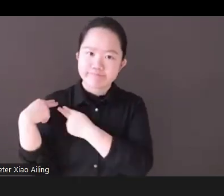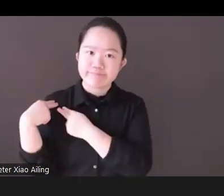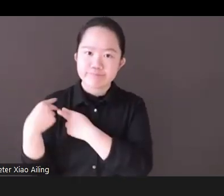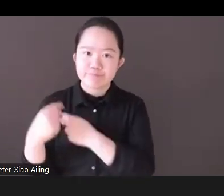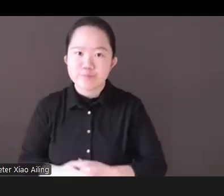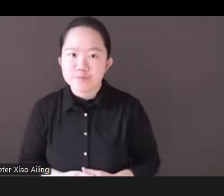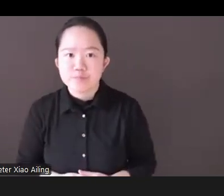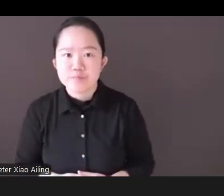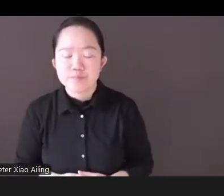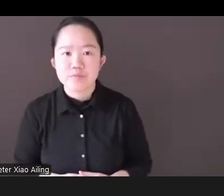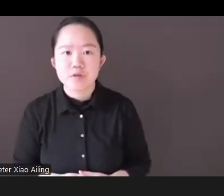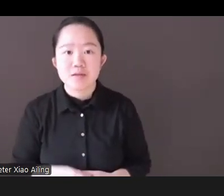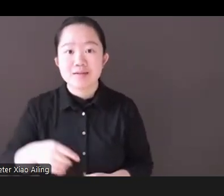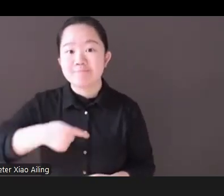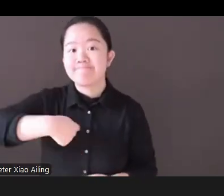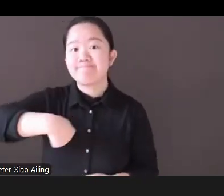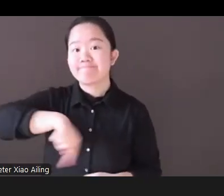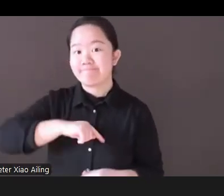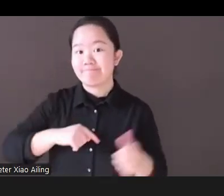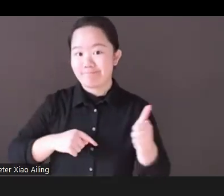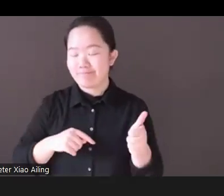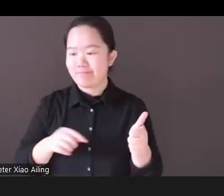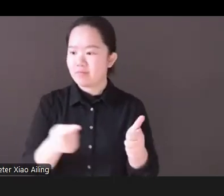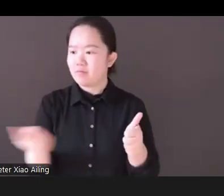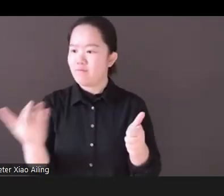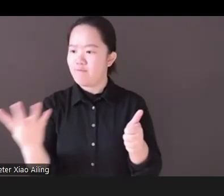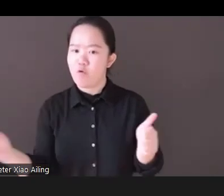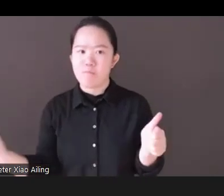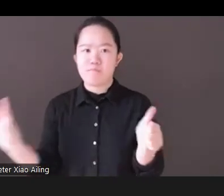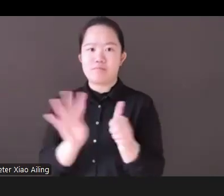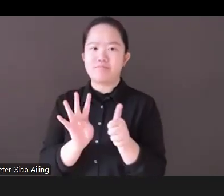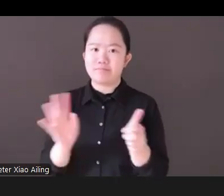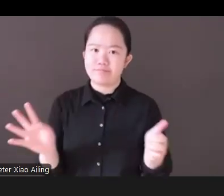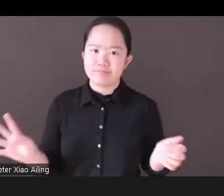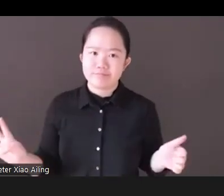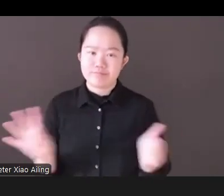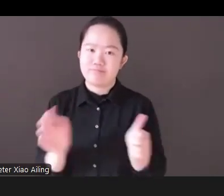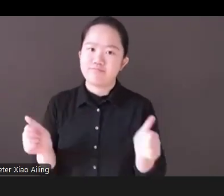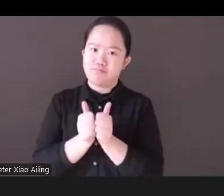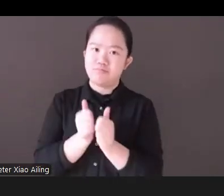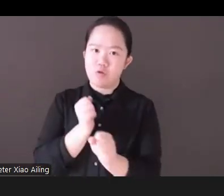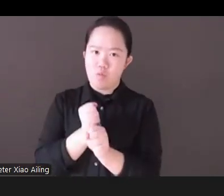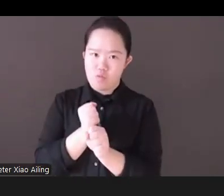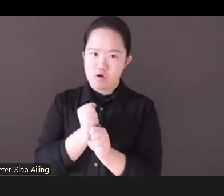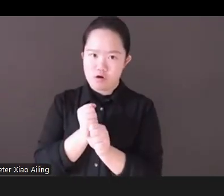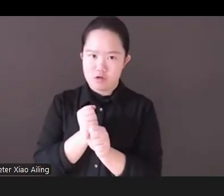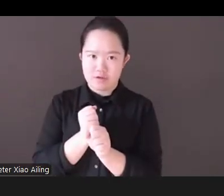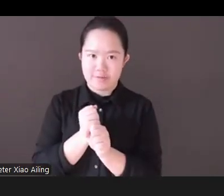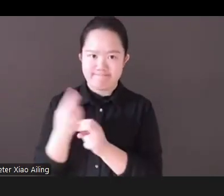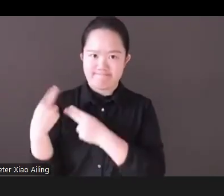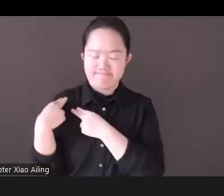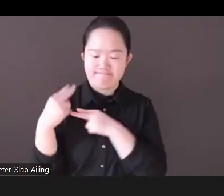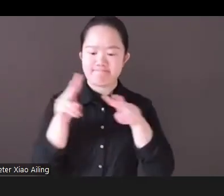helping us based on a lot of knowledge from the Web Accessibility Directive. And at the moment, we're